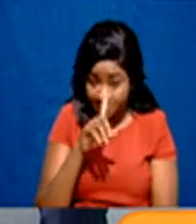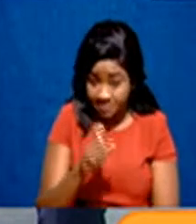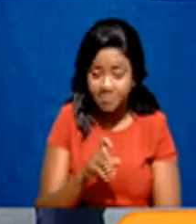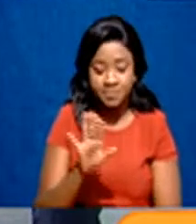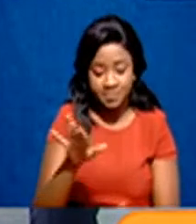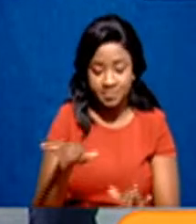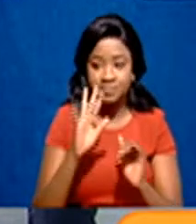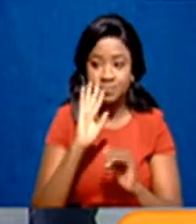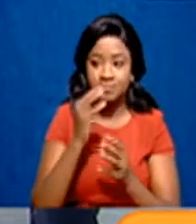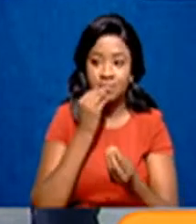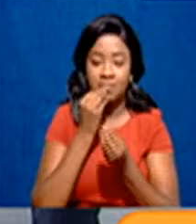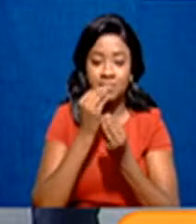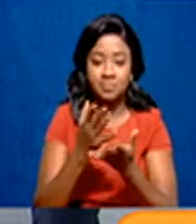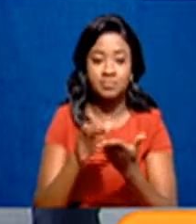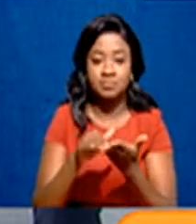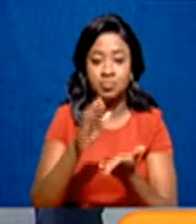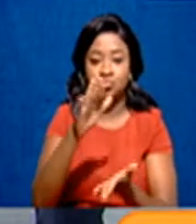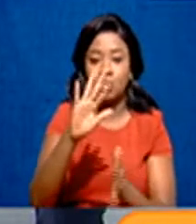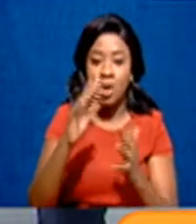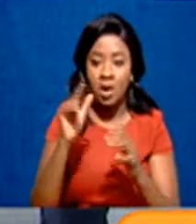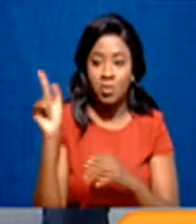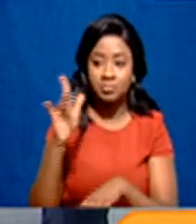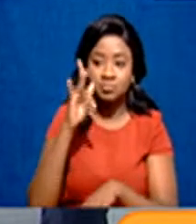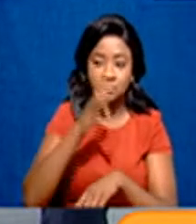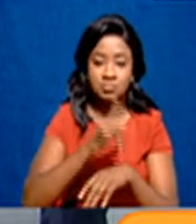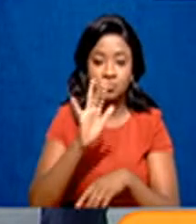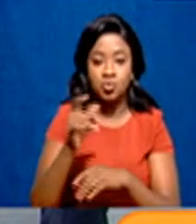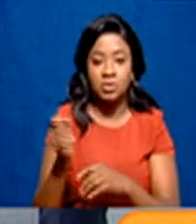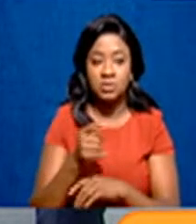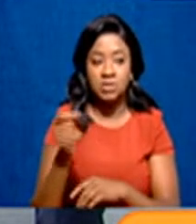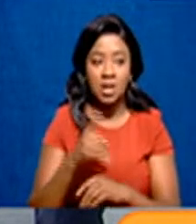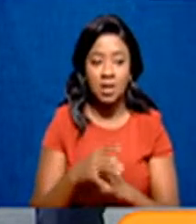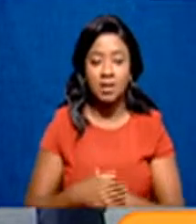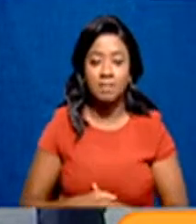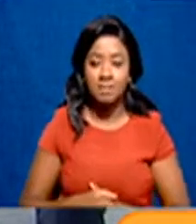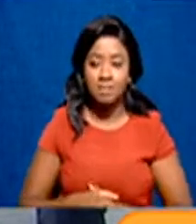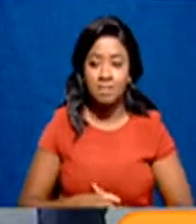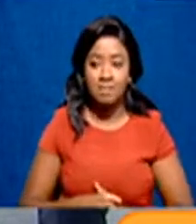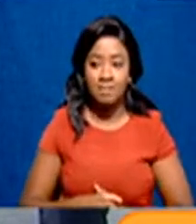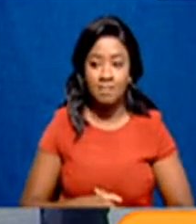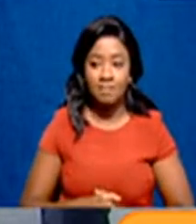let you know this is how it will affect your payslip starting July.